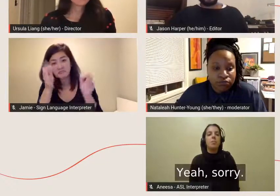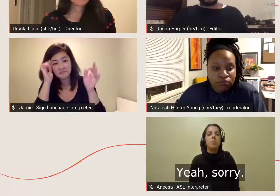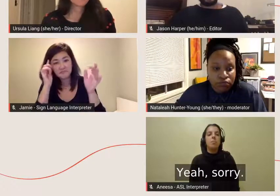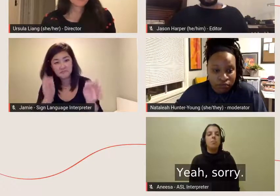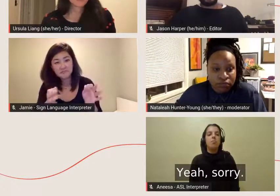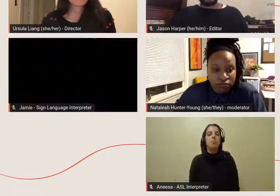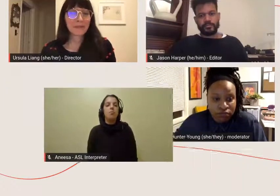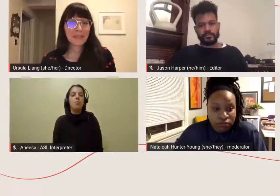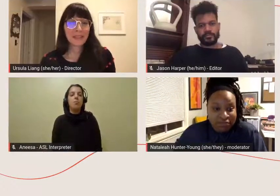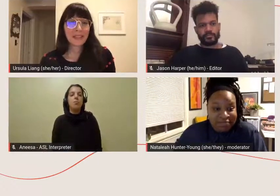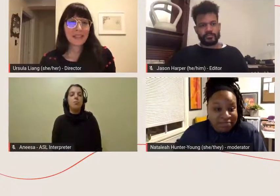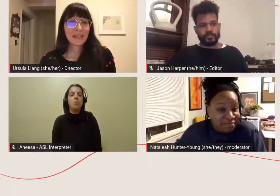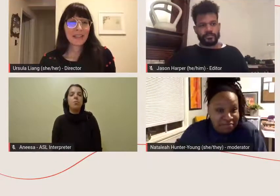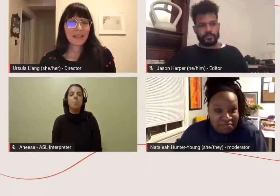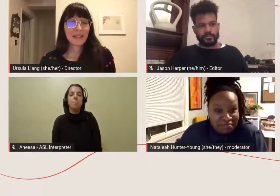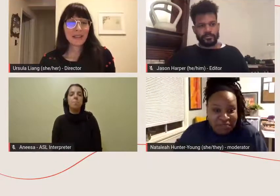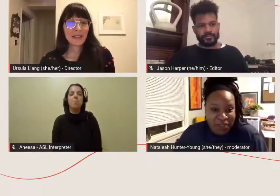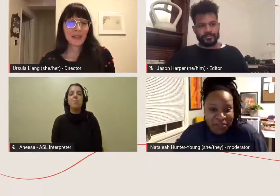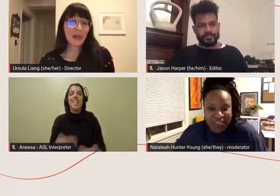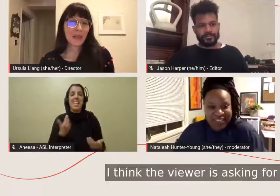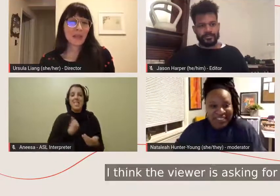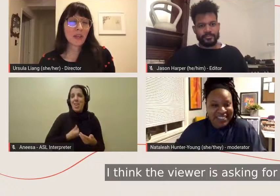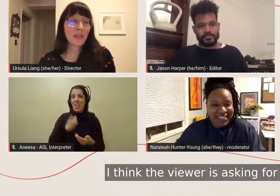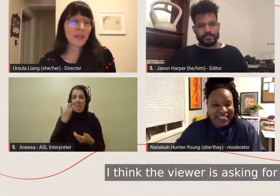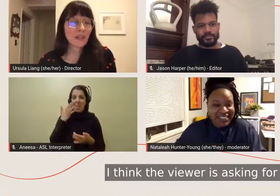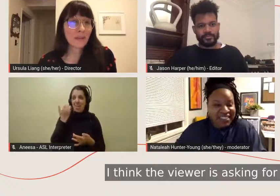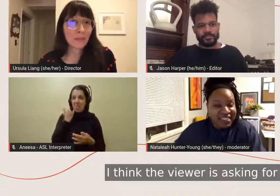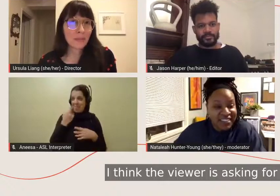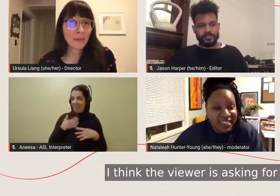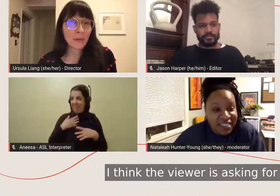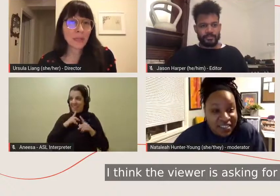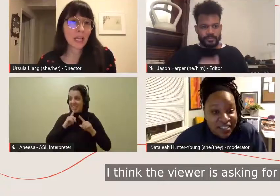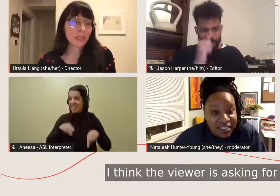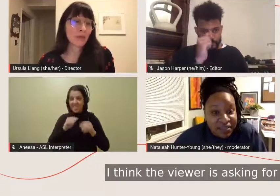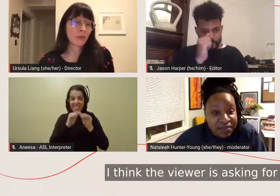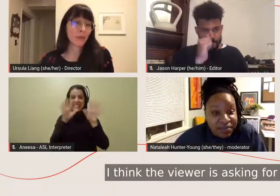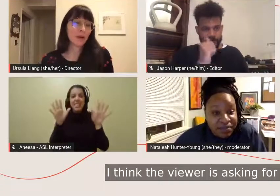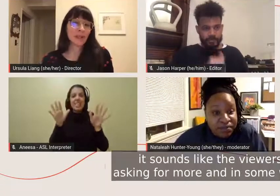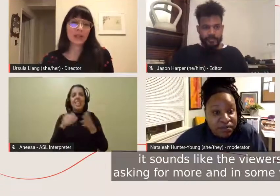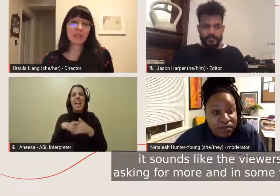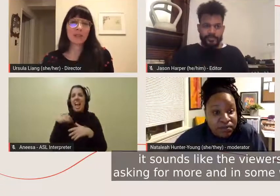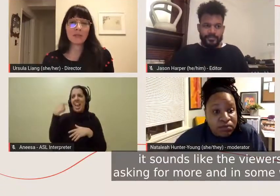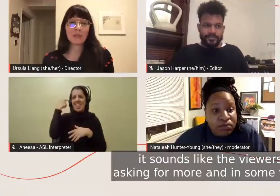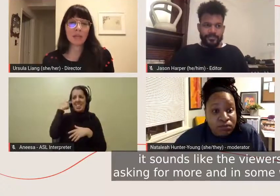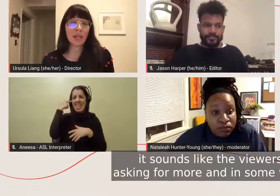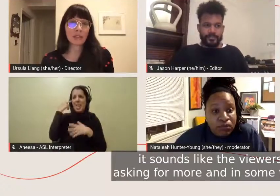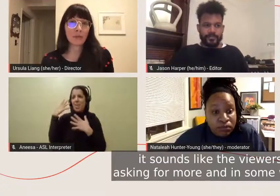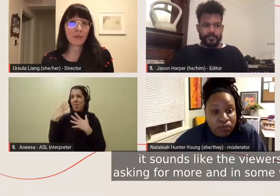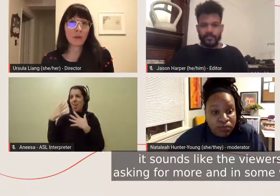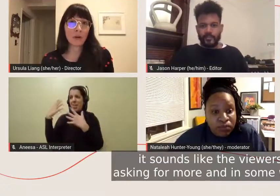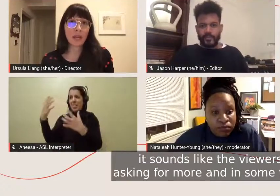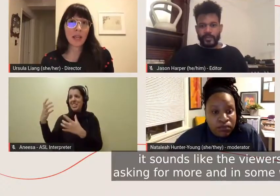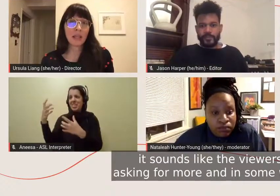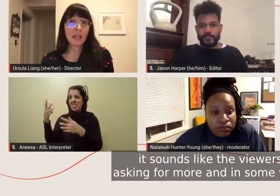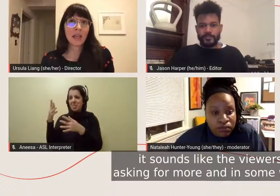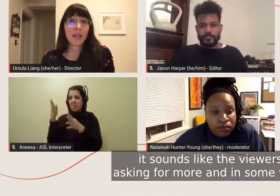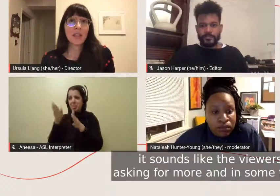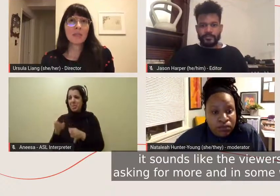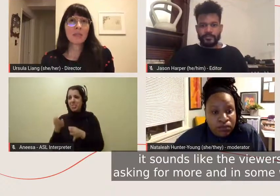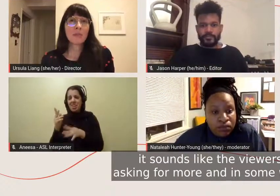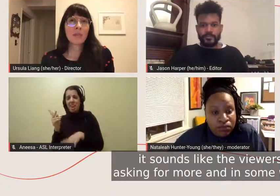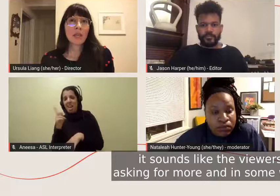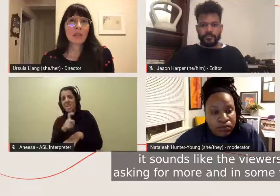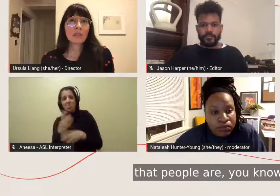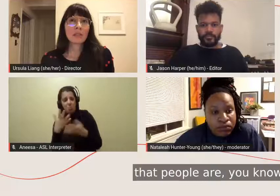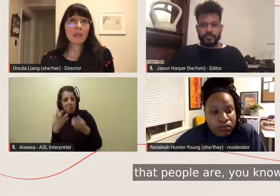Yeah, sorry. No. I think the viewer is asking for more. It sounds like the viewer is asking for more, and